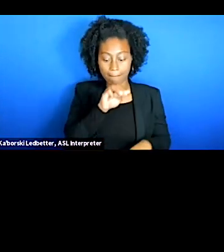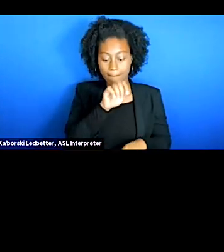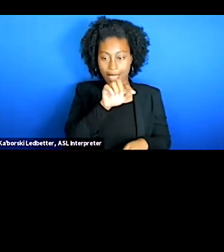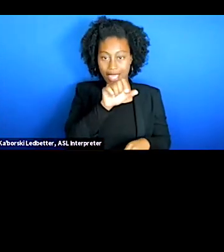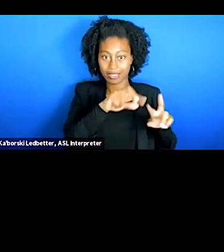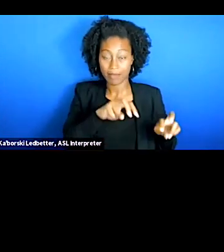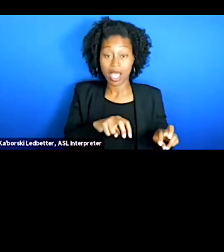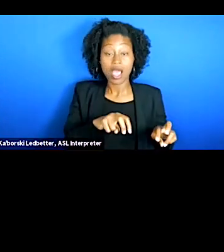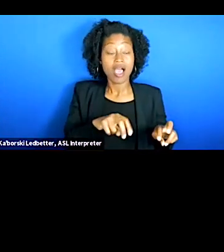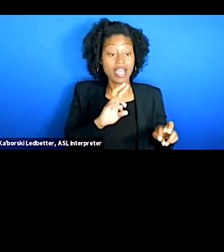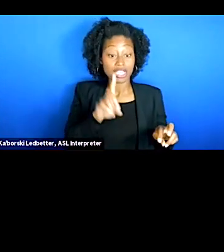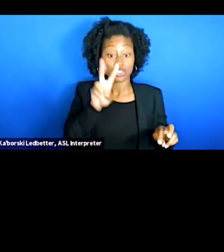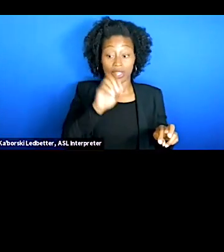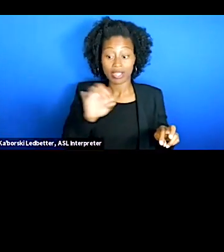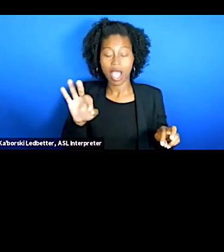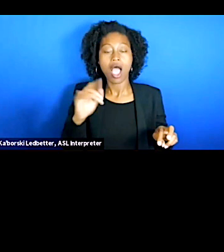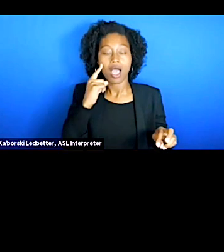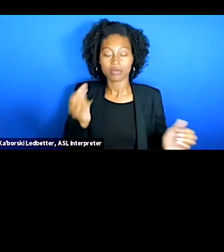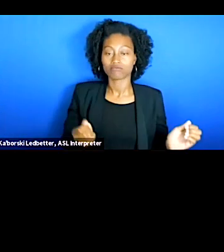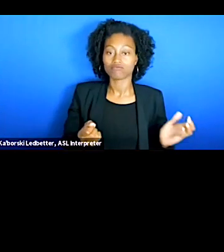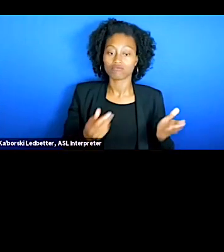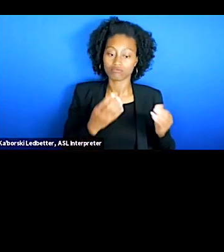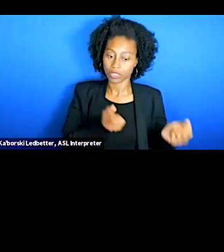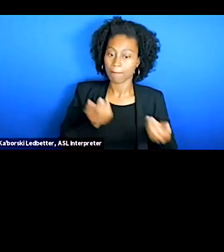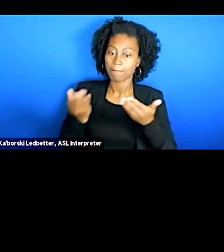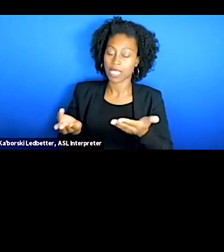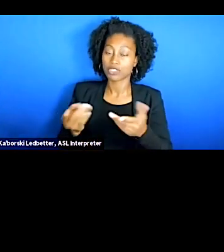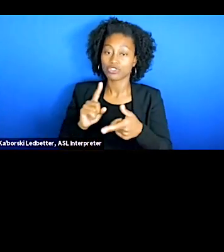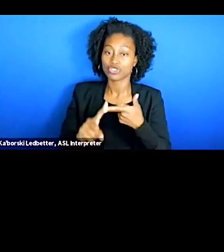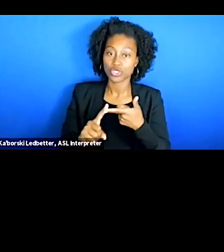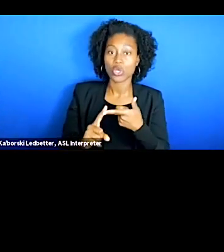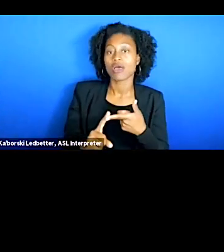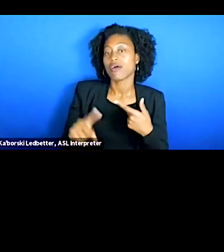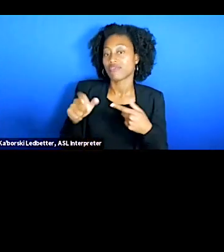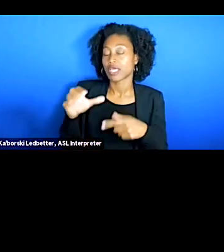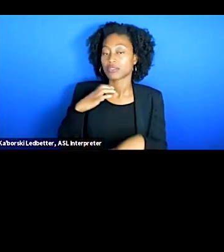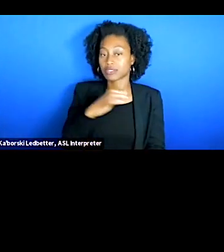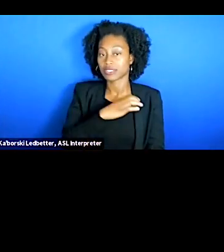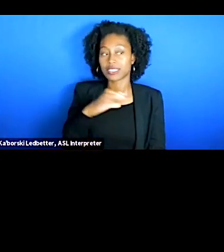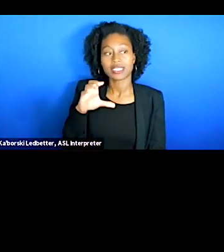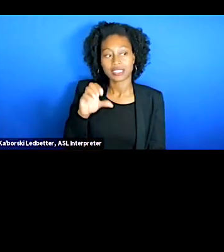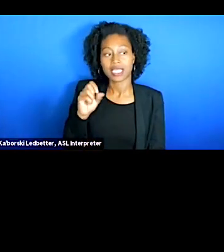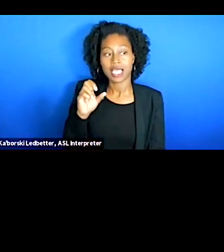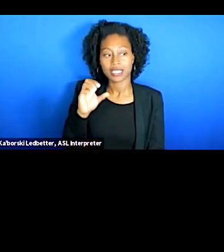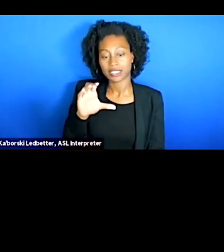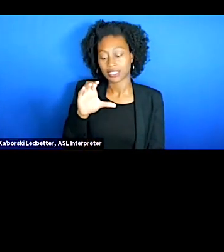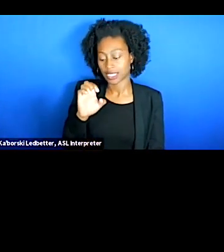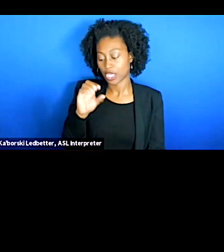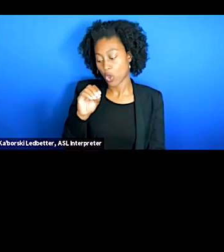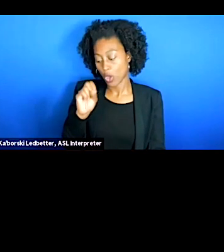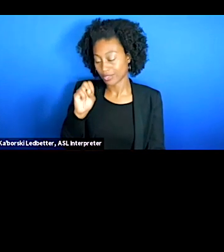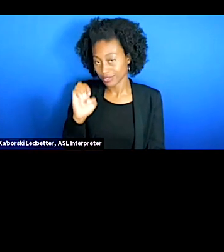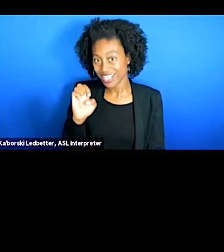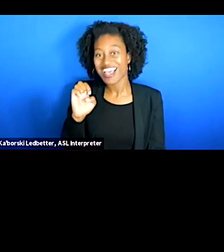policy brief to the Committee on Equal Opportunities in Science and Engineering, or CEOS, which is a congressionally mandated